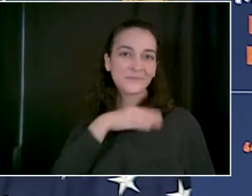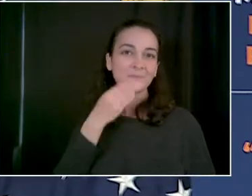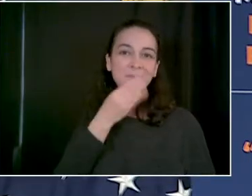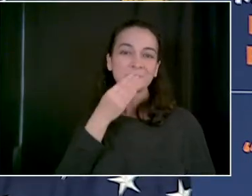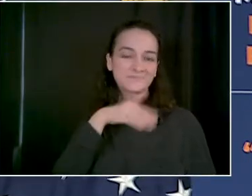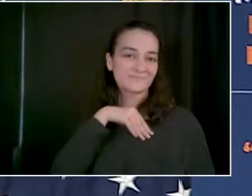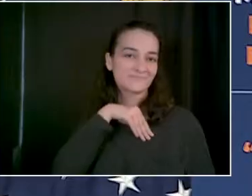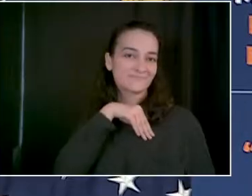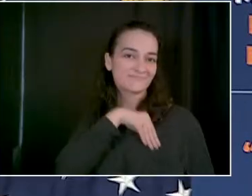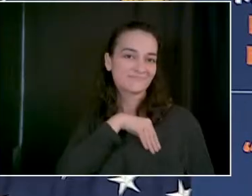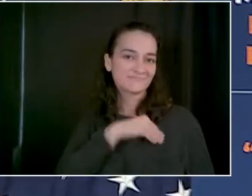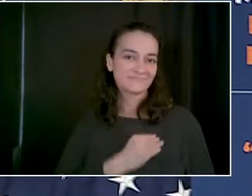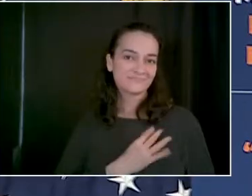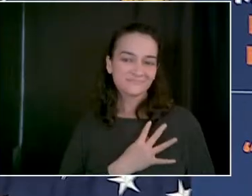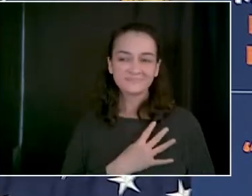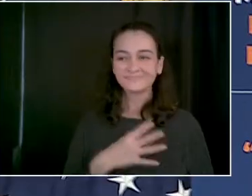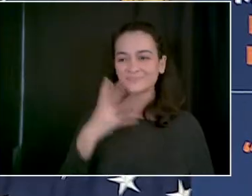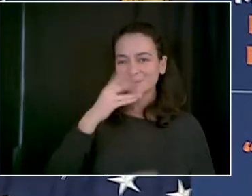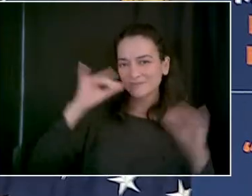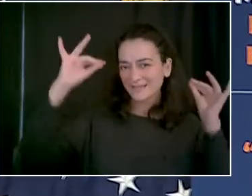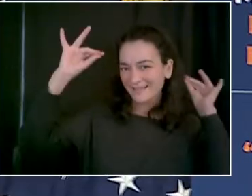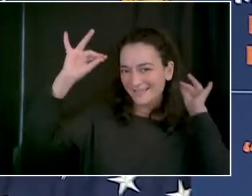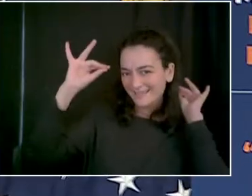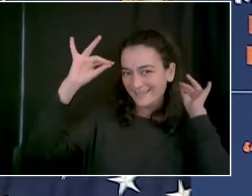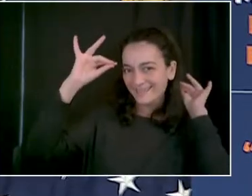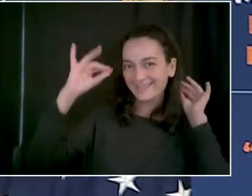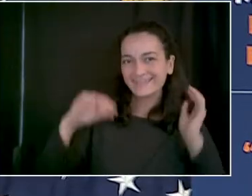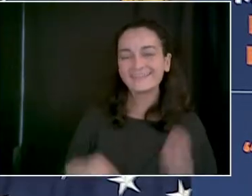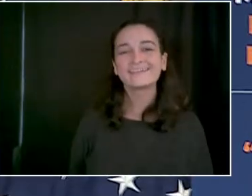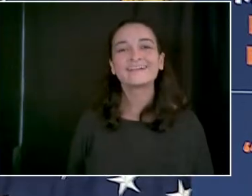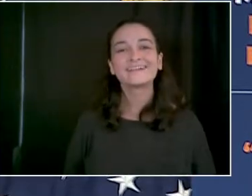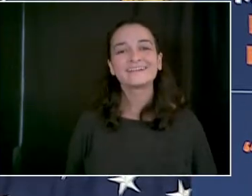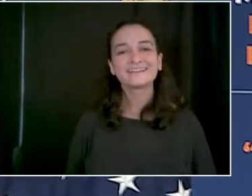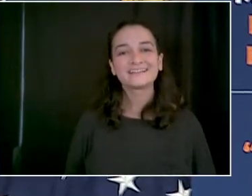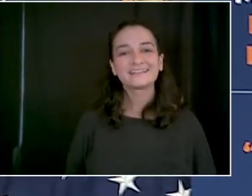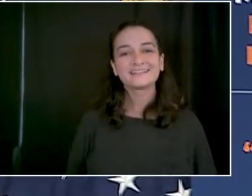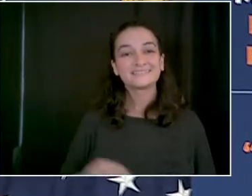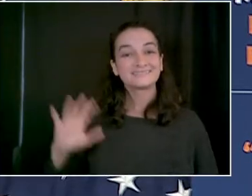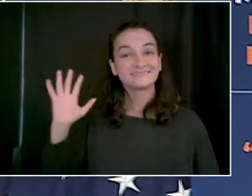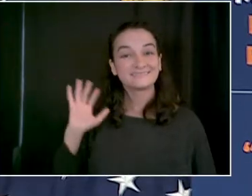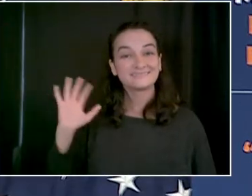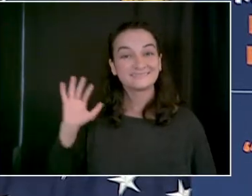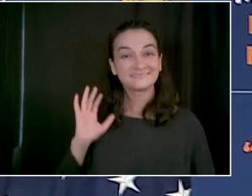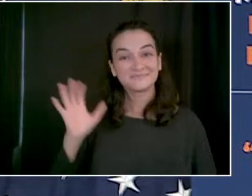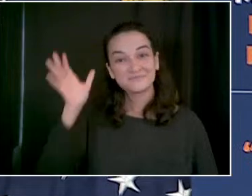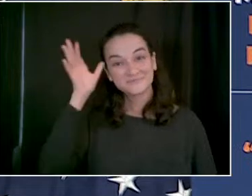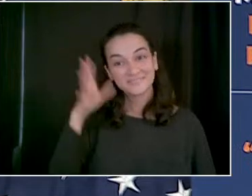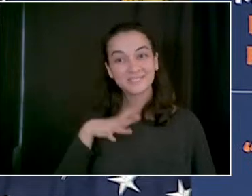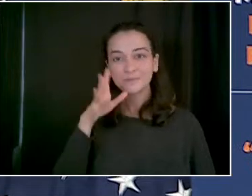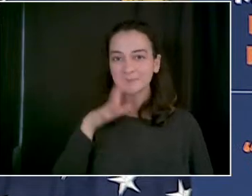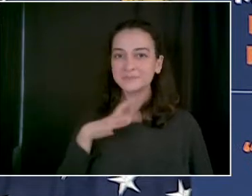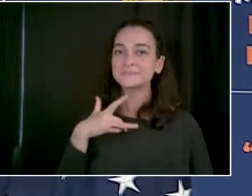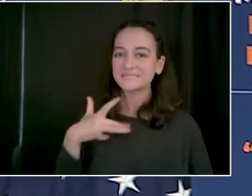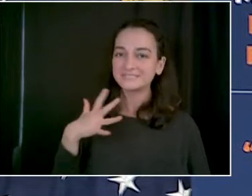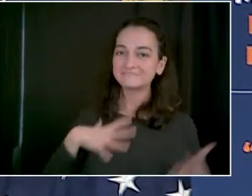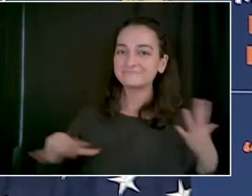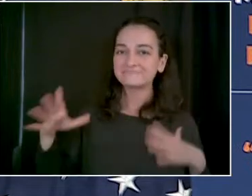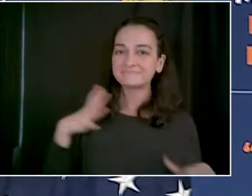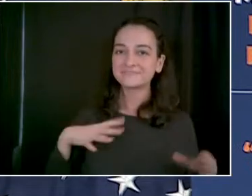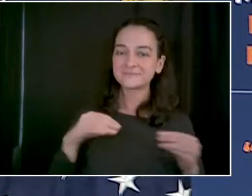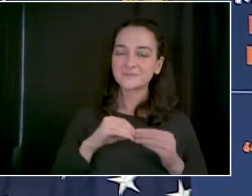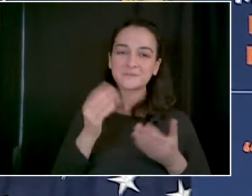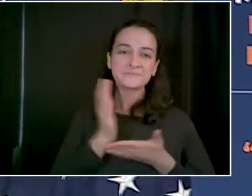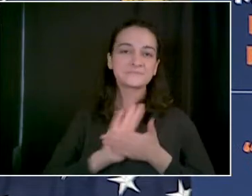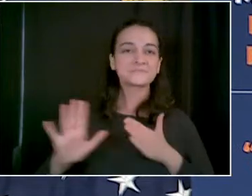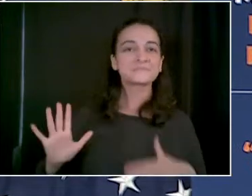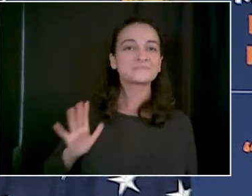just, you know, men and women back then was just so elegant in everything they did. And that's why, you know,